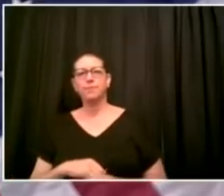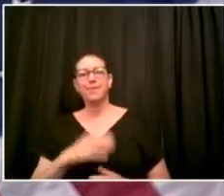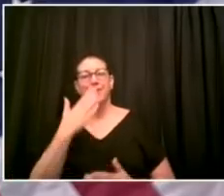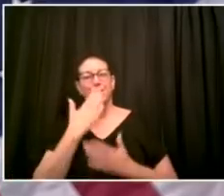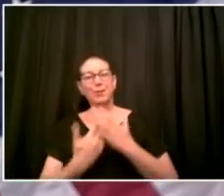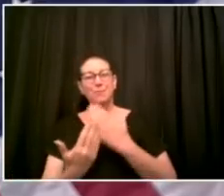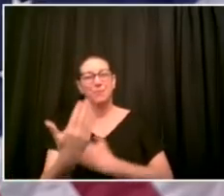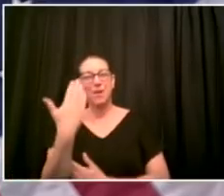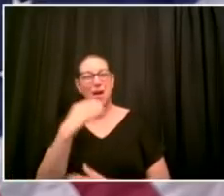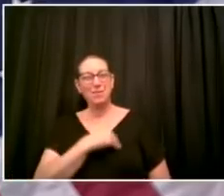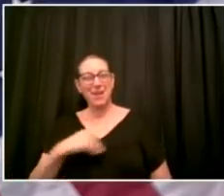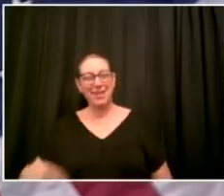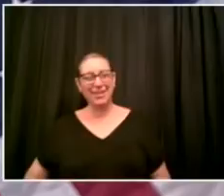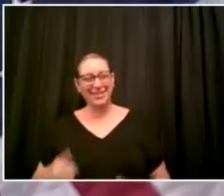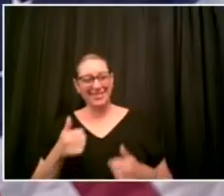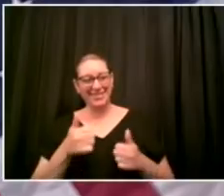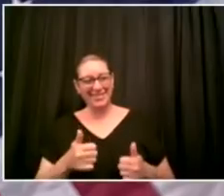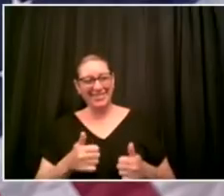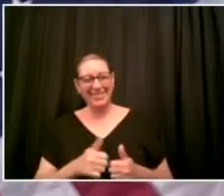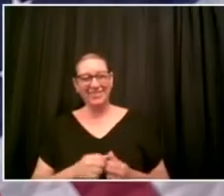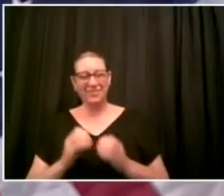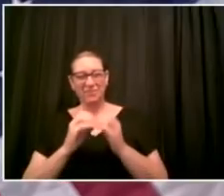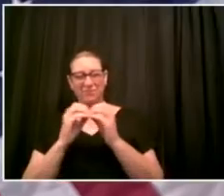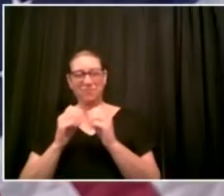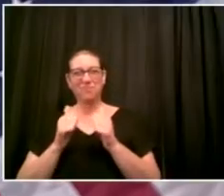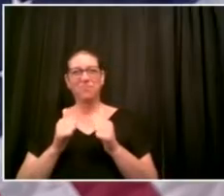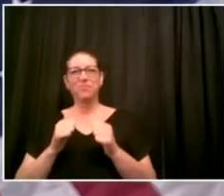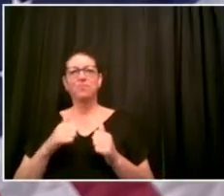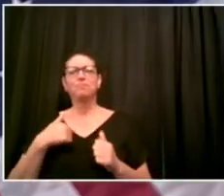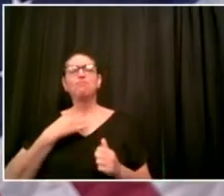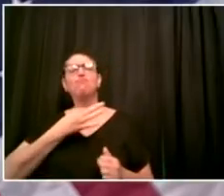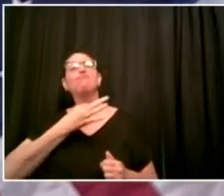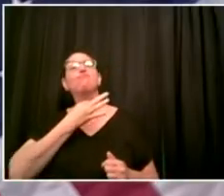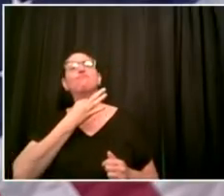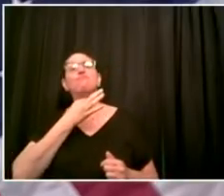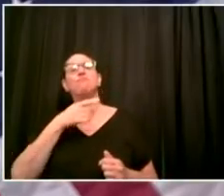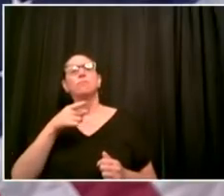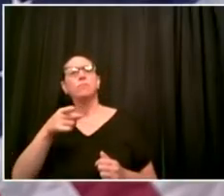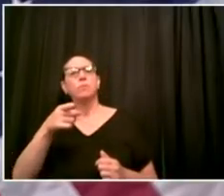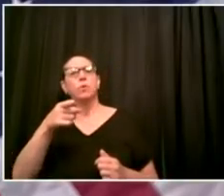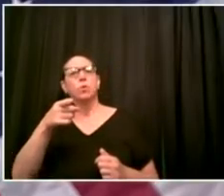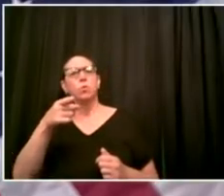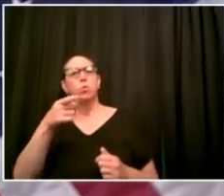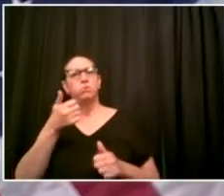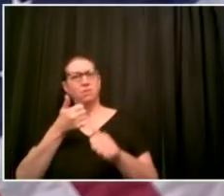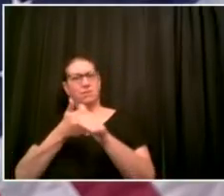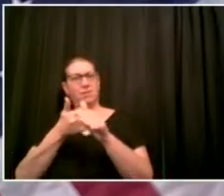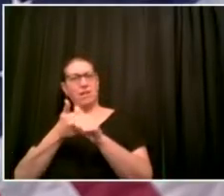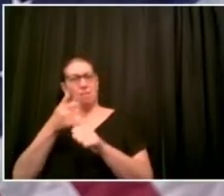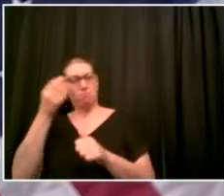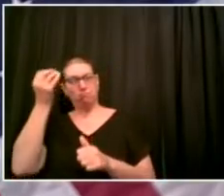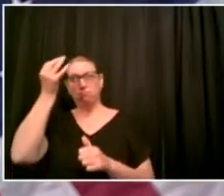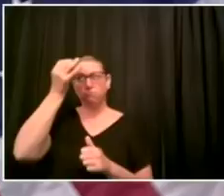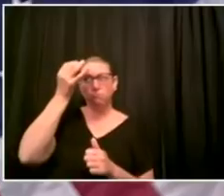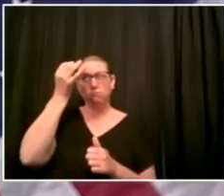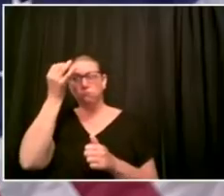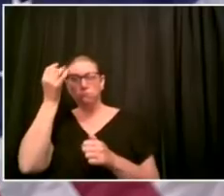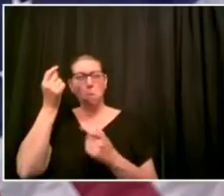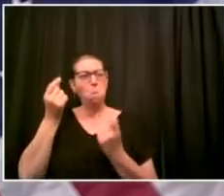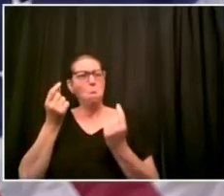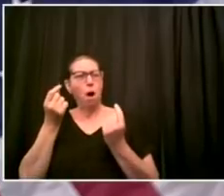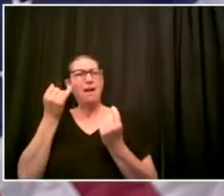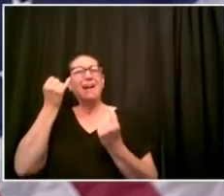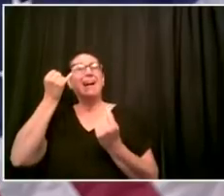considering taking out debt to cover operating costs, would you yourself take a pay cut and/or do pay cuts for